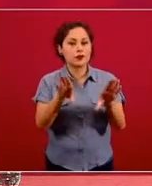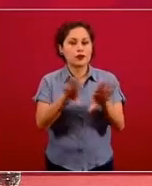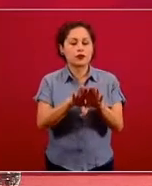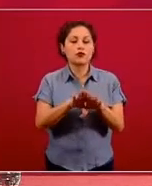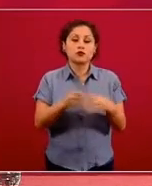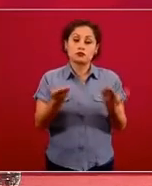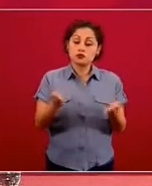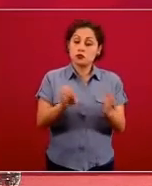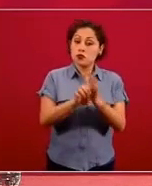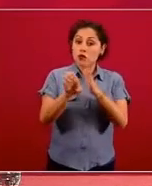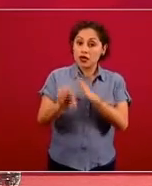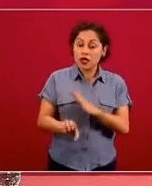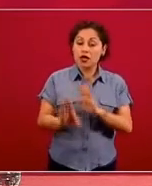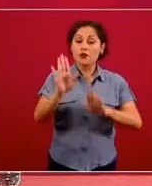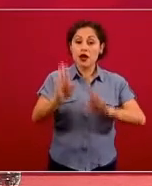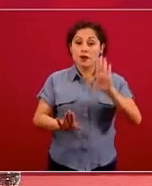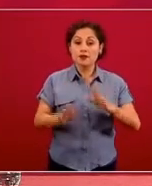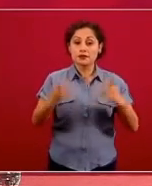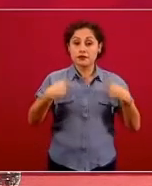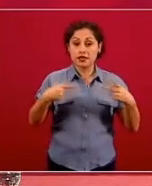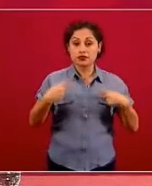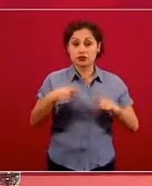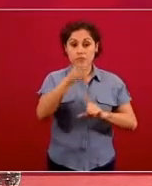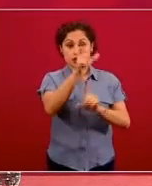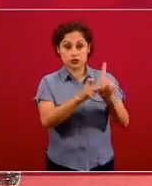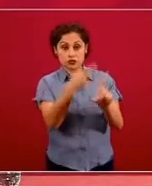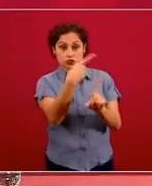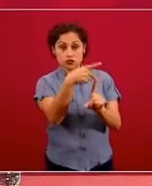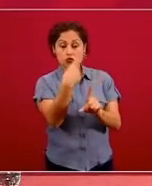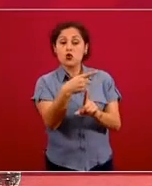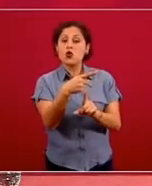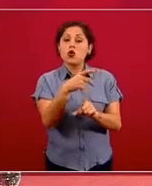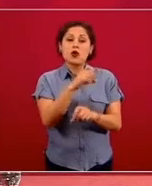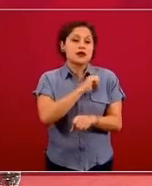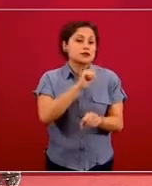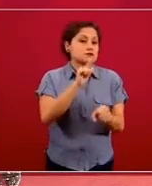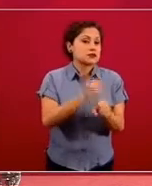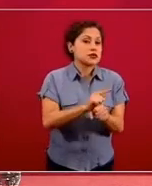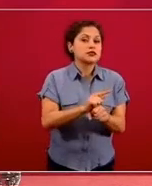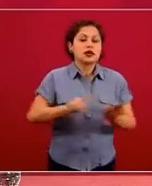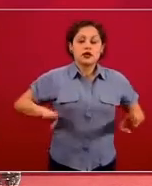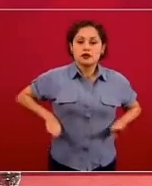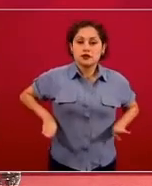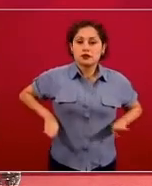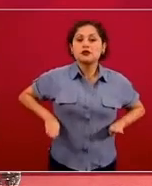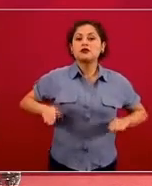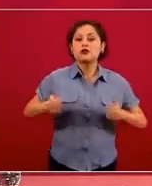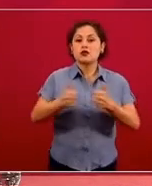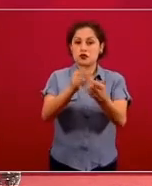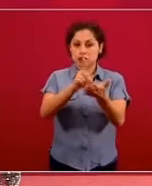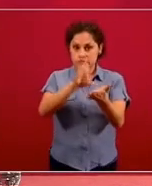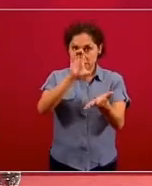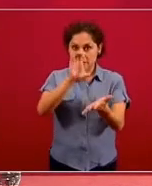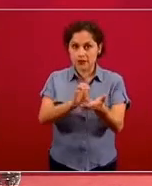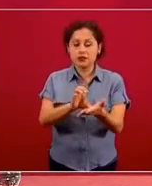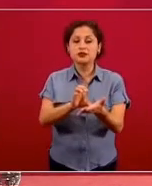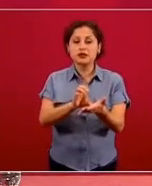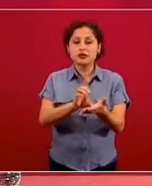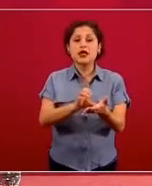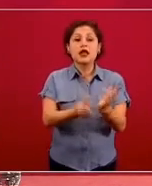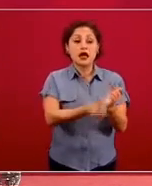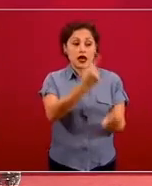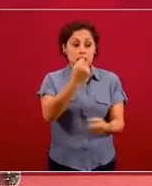have disabilities, they can access that. Now, there are certain types of people, there are certain people with different types